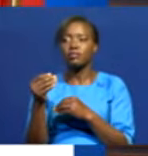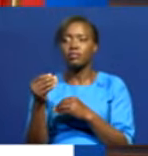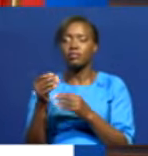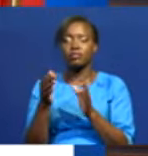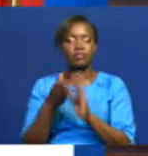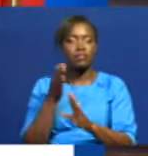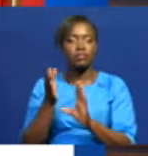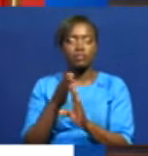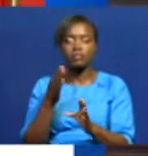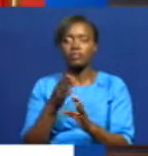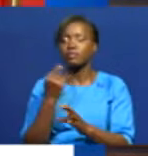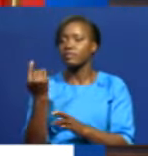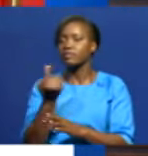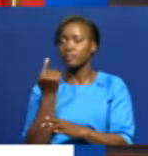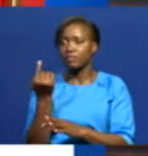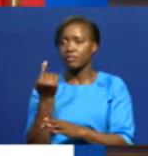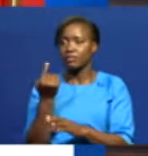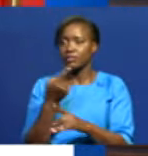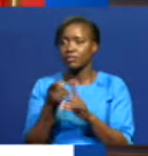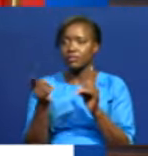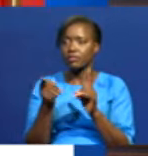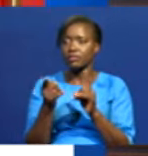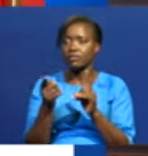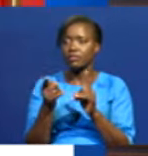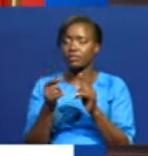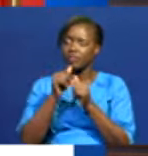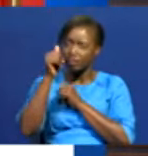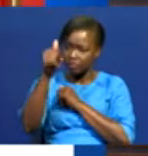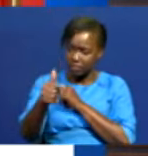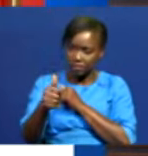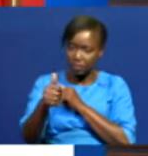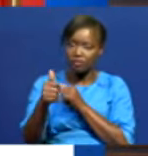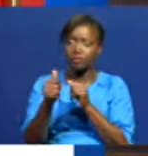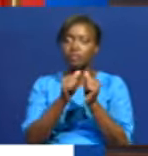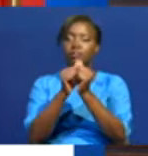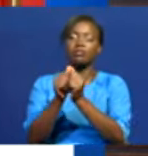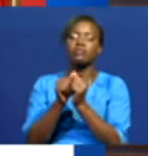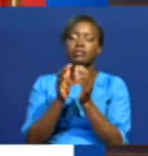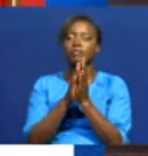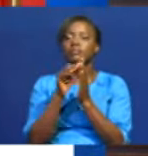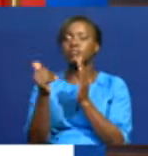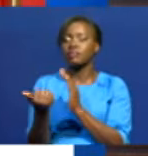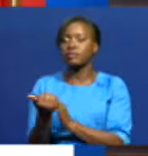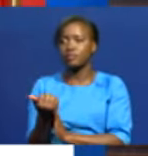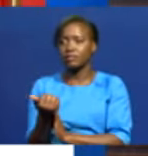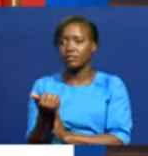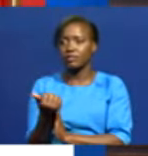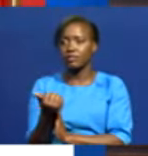fast, you go alone, but if you want to go far, you go together with others.